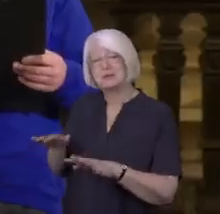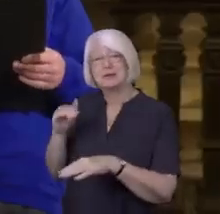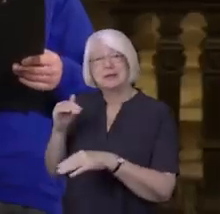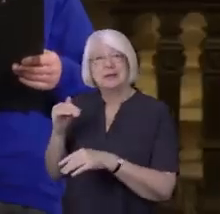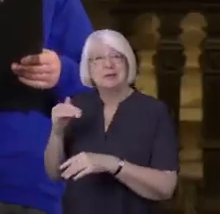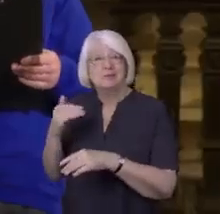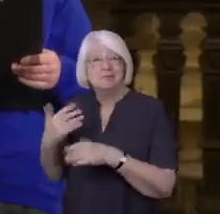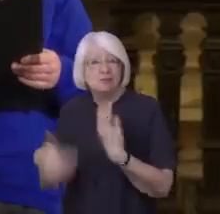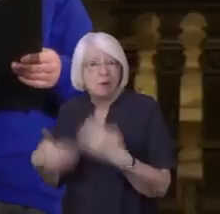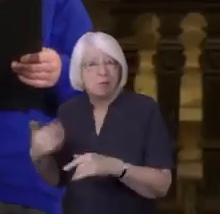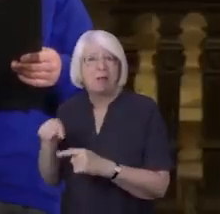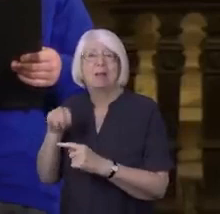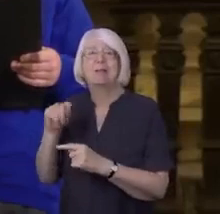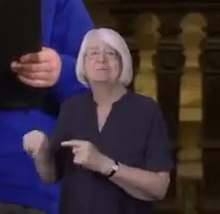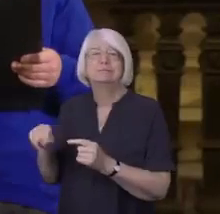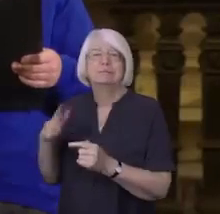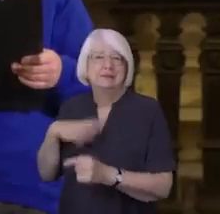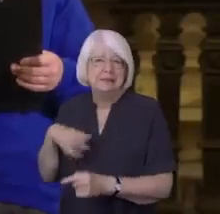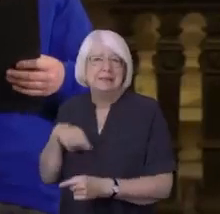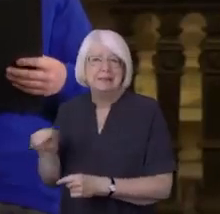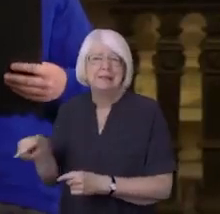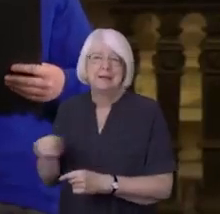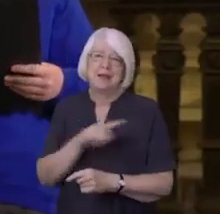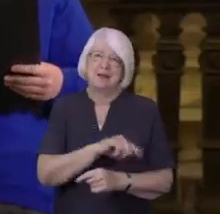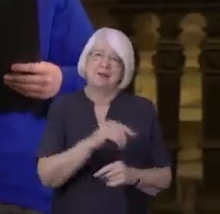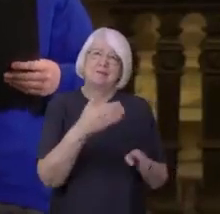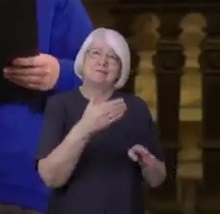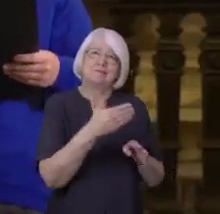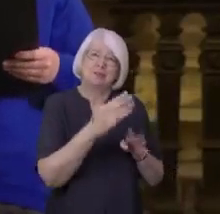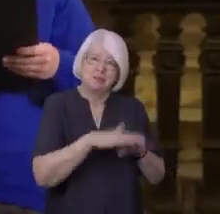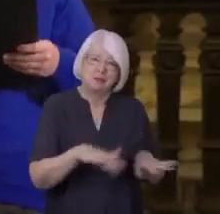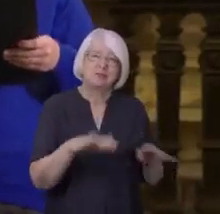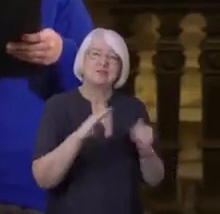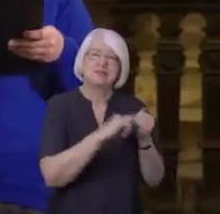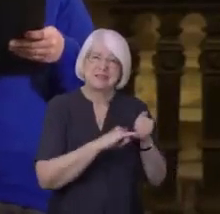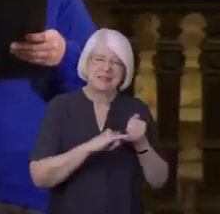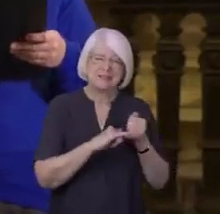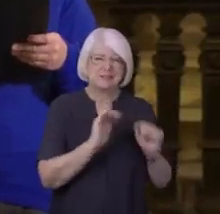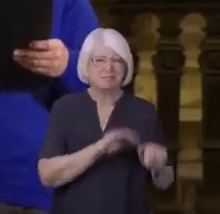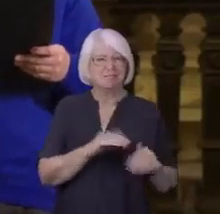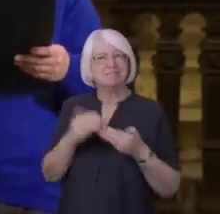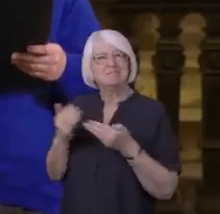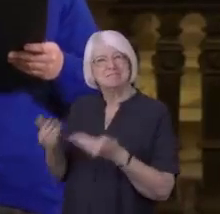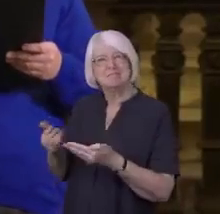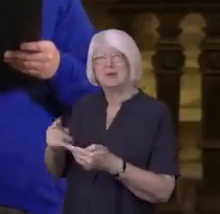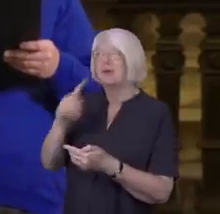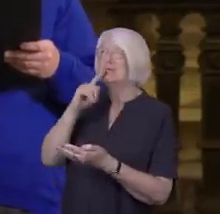of the Children's Society in sharing your promise of hope. Lord, in your mercy,